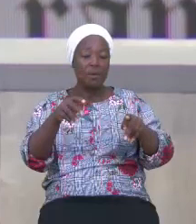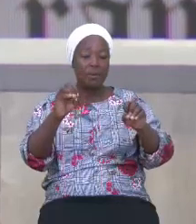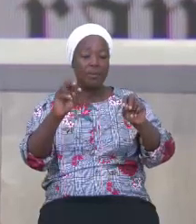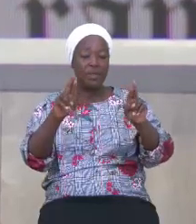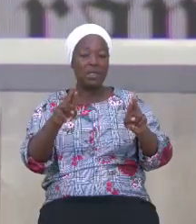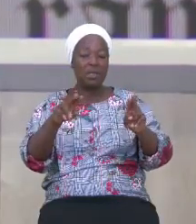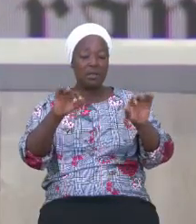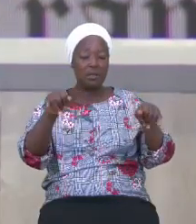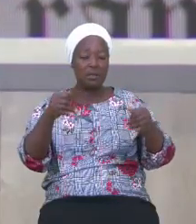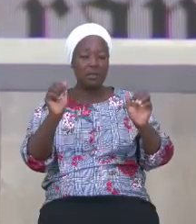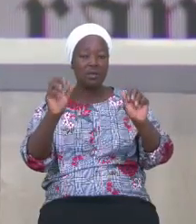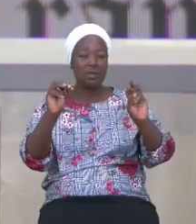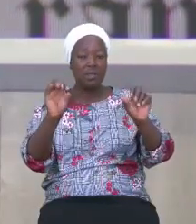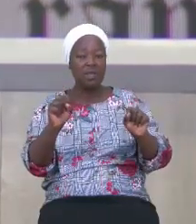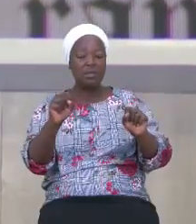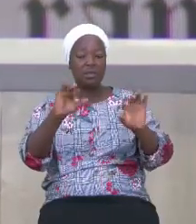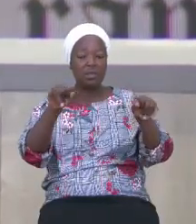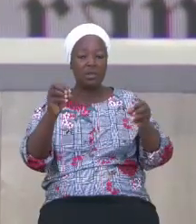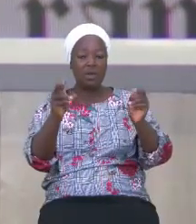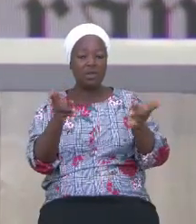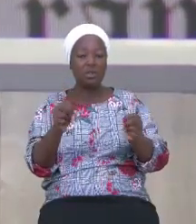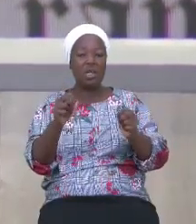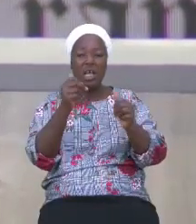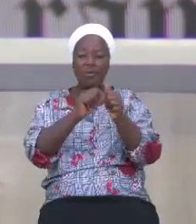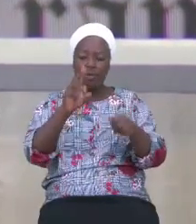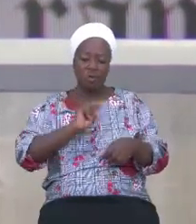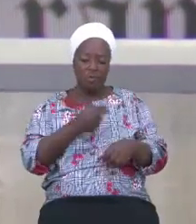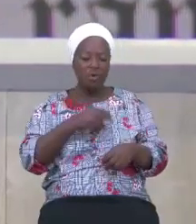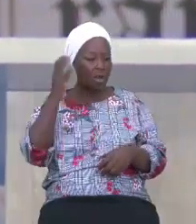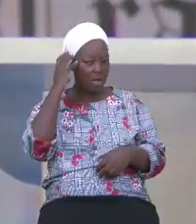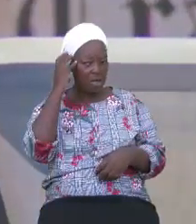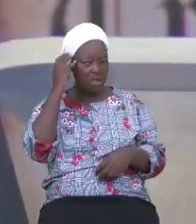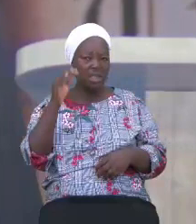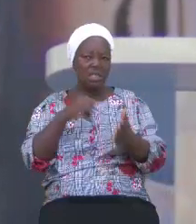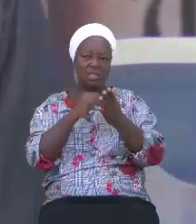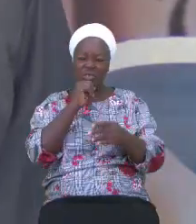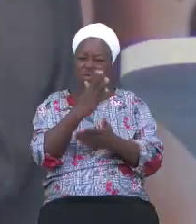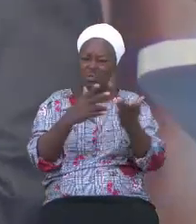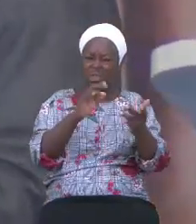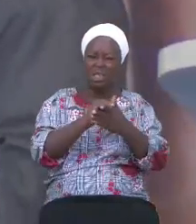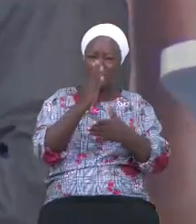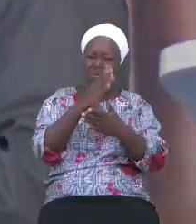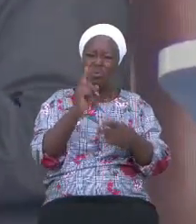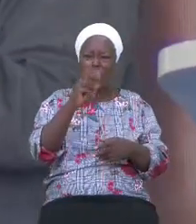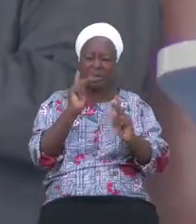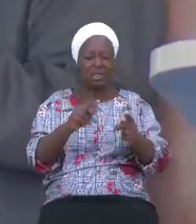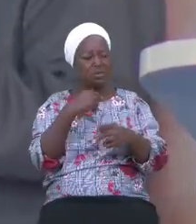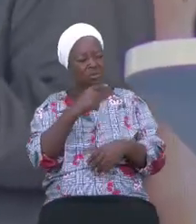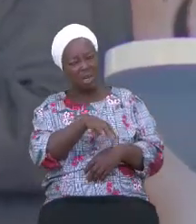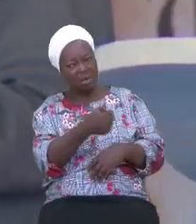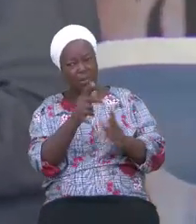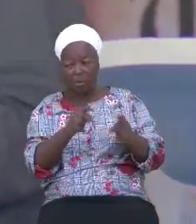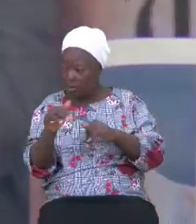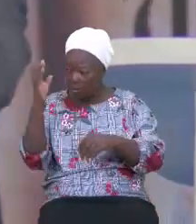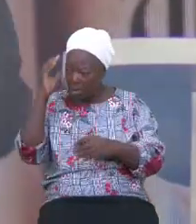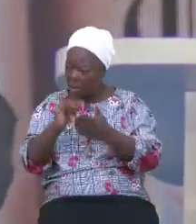James, John, every one of us, we heard. It's not something that one person told another. Did you hear